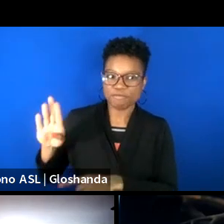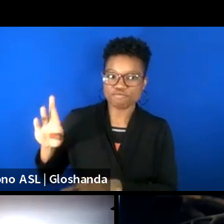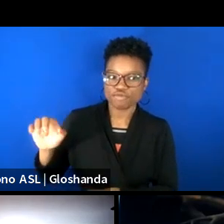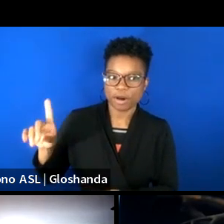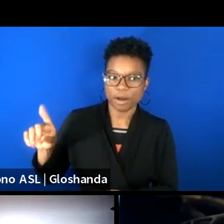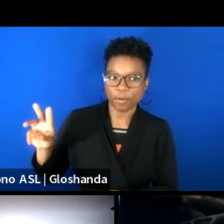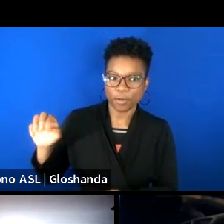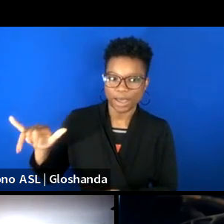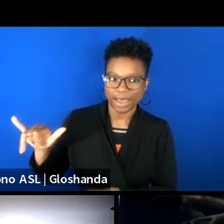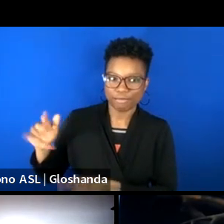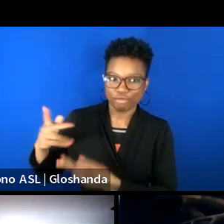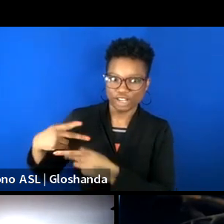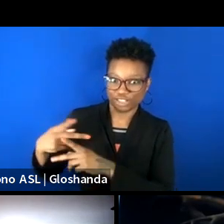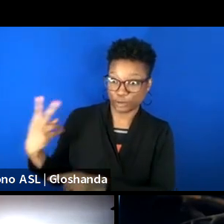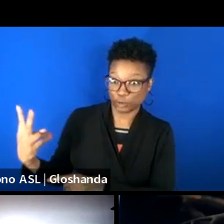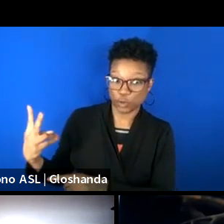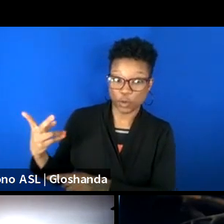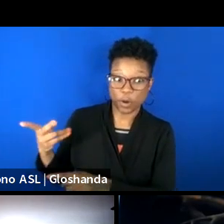to